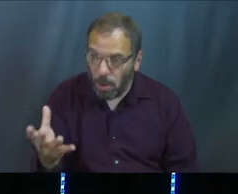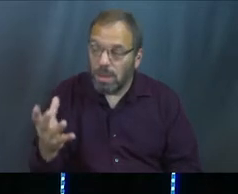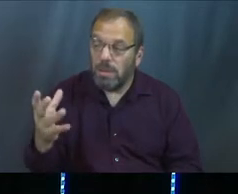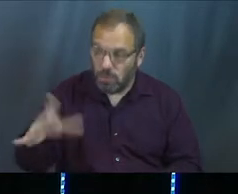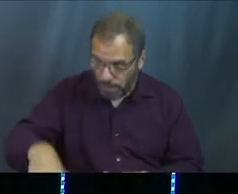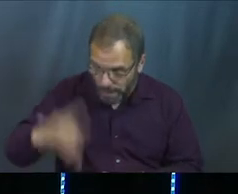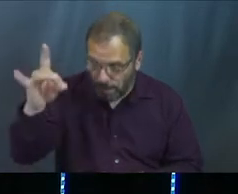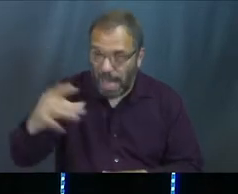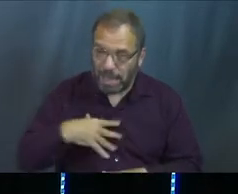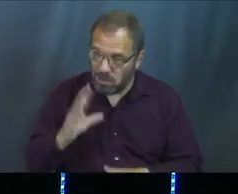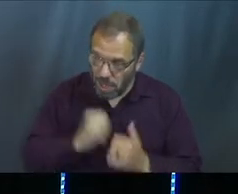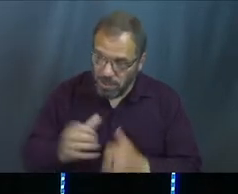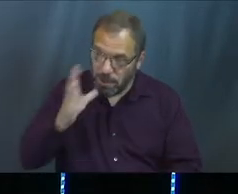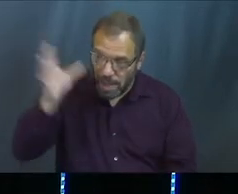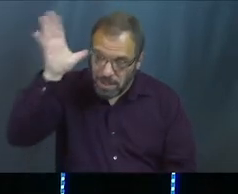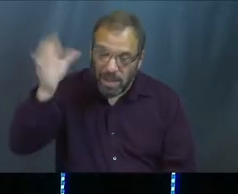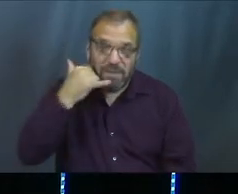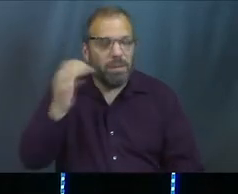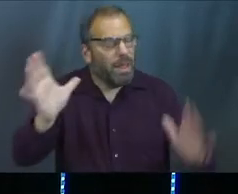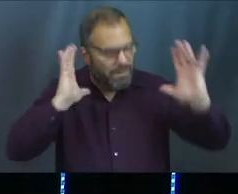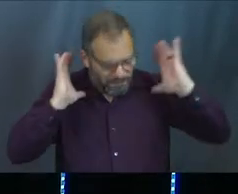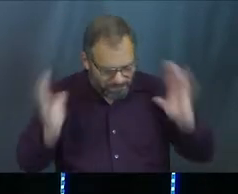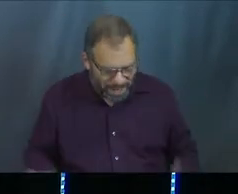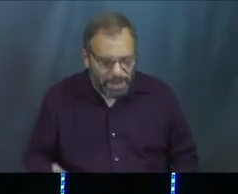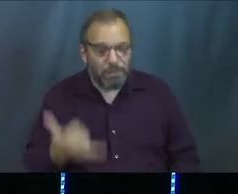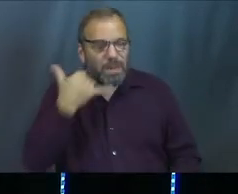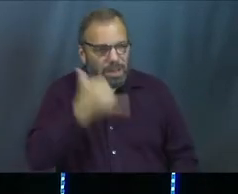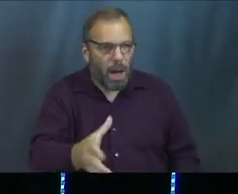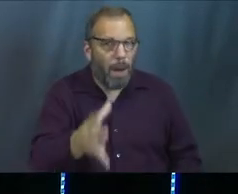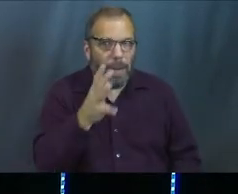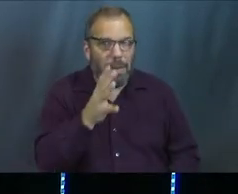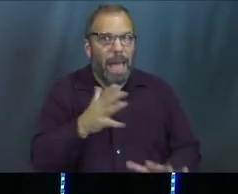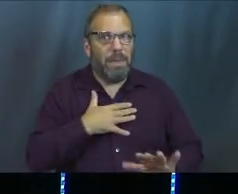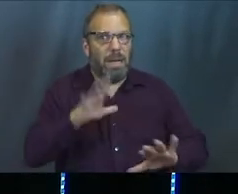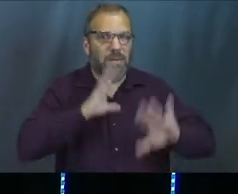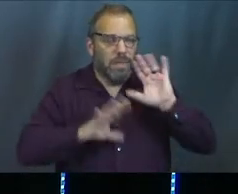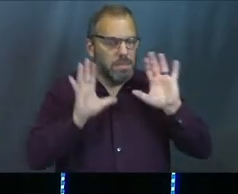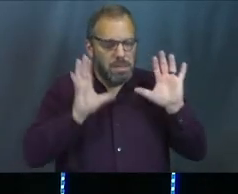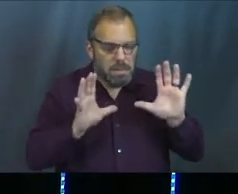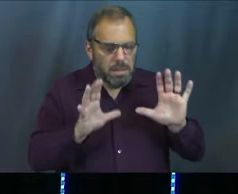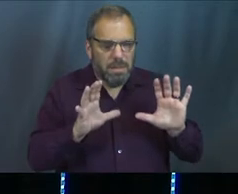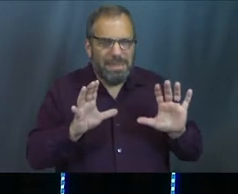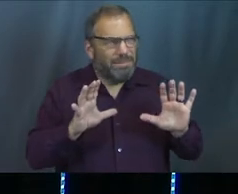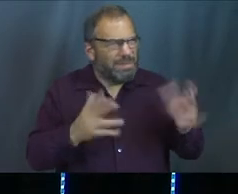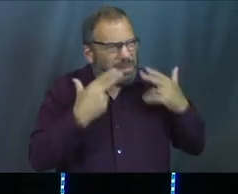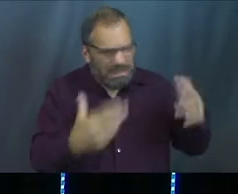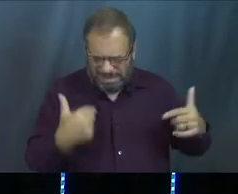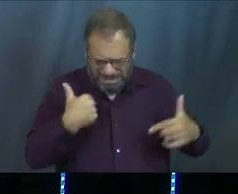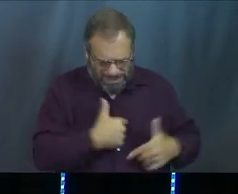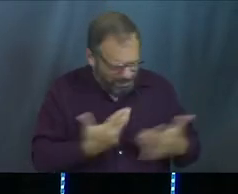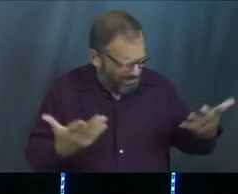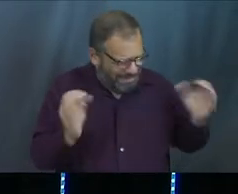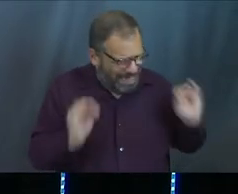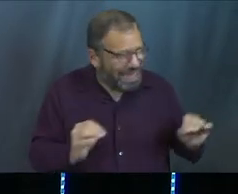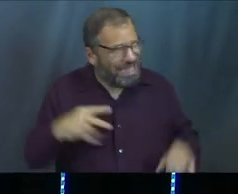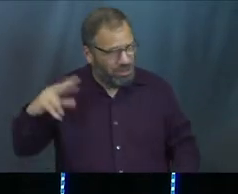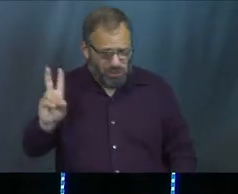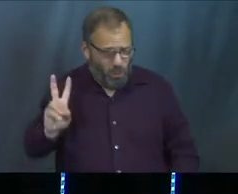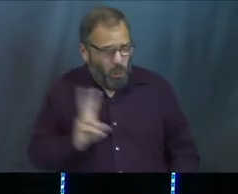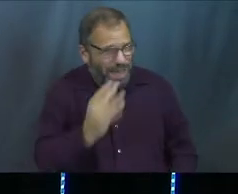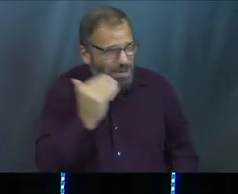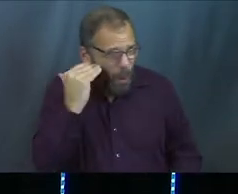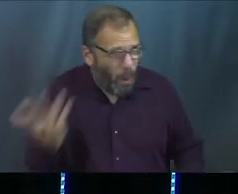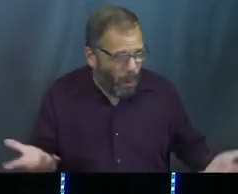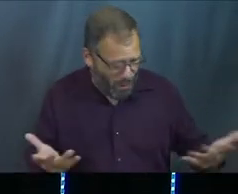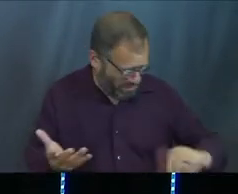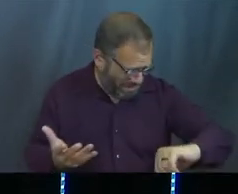day to come get you. need to talk to them on the phone. I was like, all right, so we did this whole thing. I called my mom. like, and I was frustrated, okay? I was like, dude, we're innocent. Like, we didn't do anything. Just walking home,